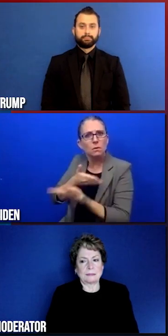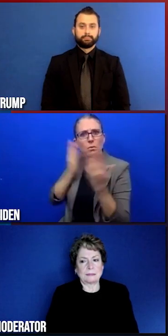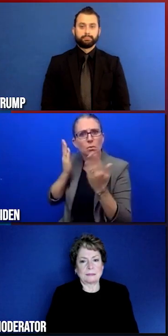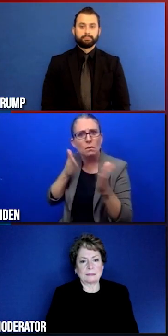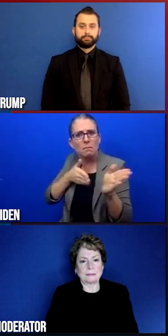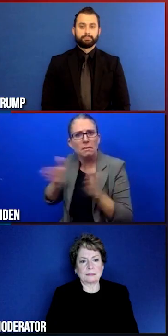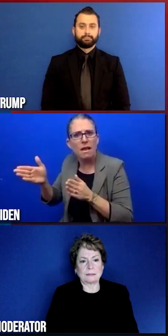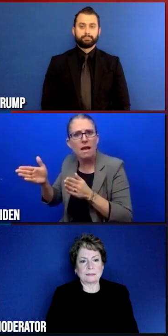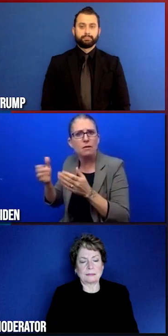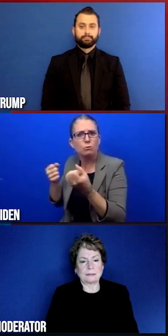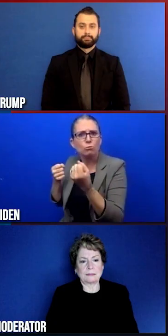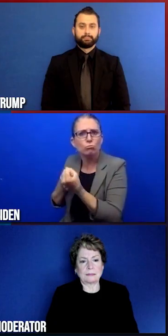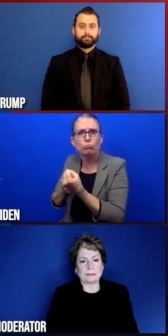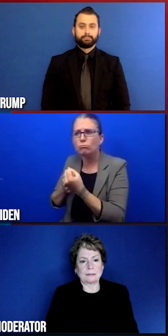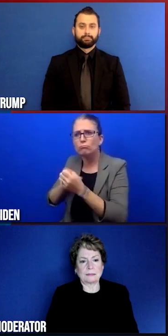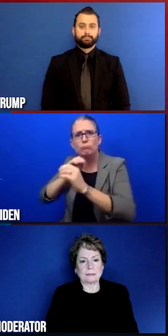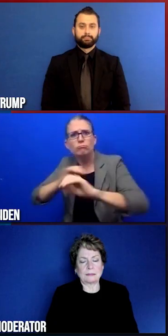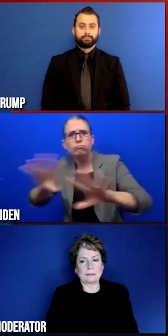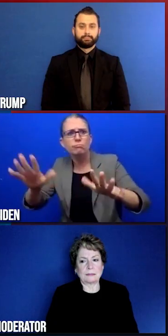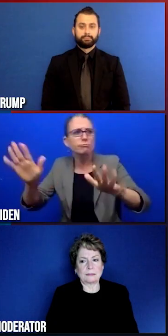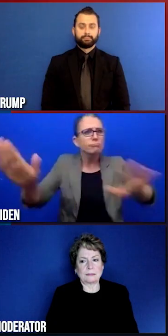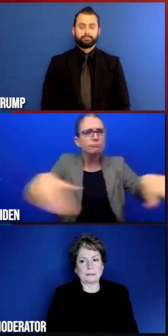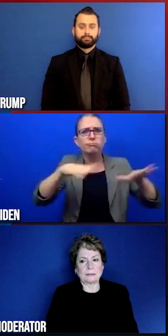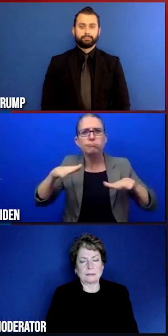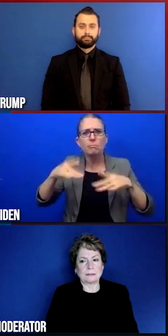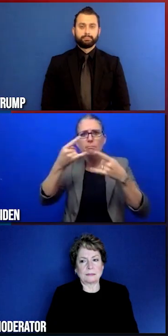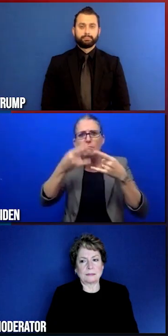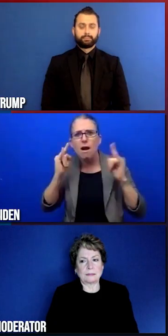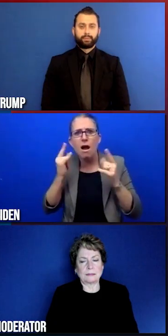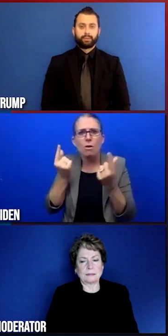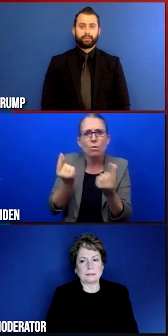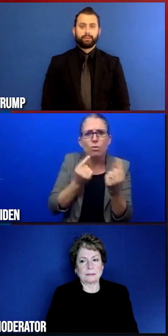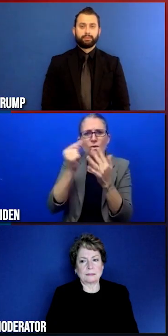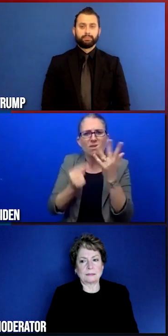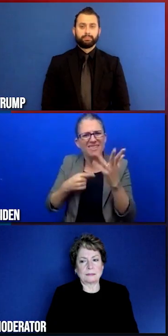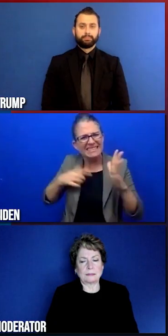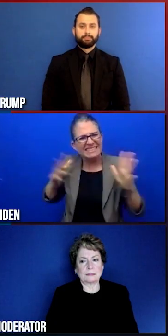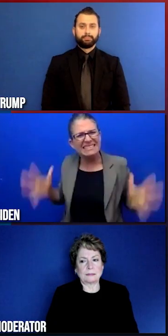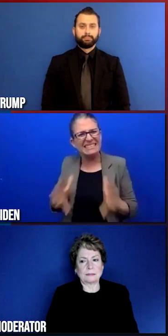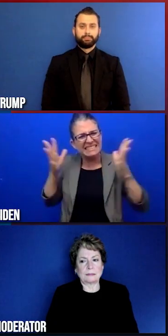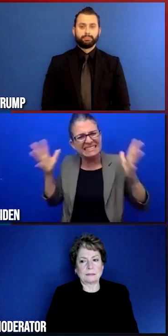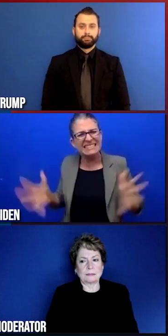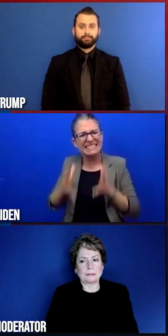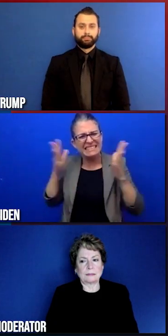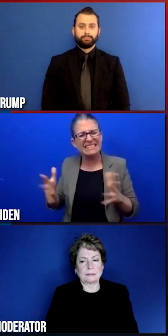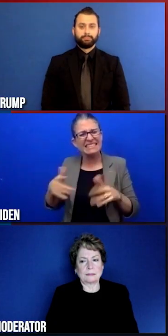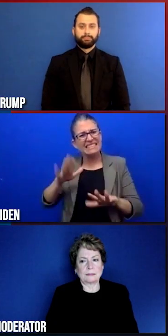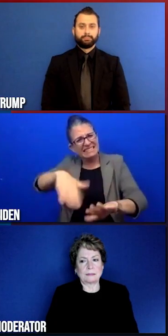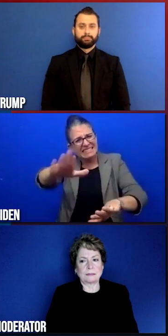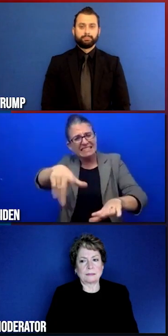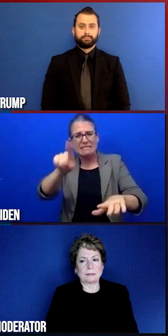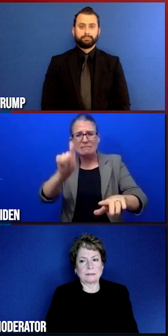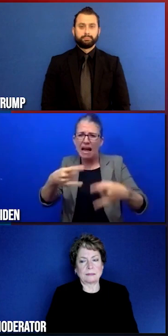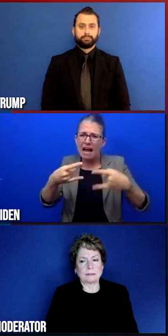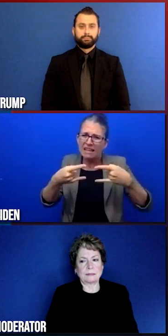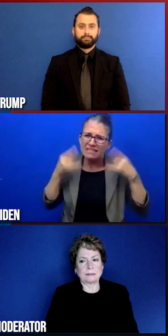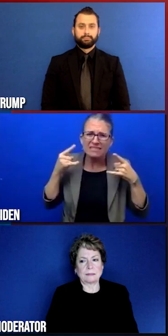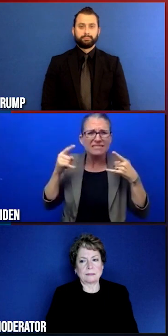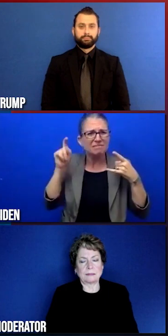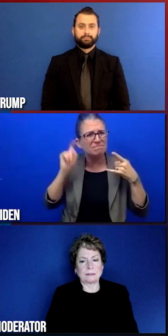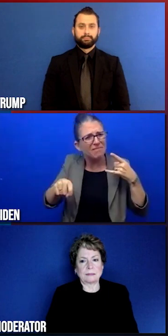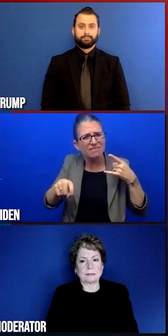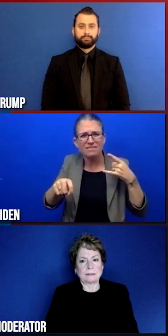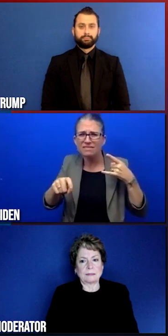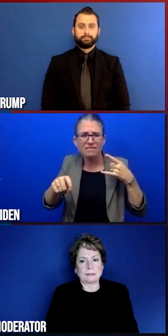everyone encouraged to wear a mask all the time. I would make sure we move in the direction of rapid testing, investing in rapid testing. I would